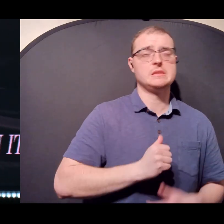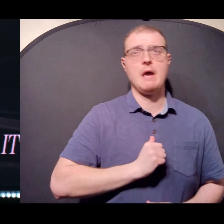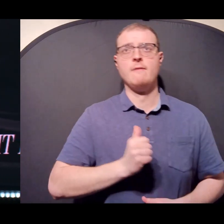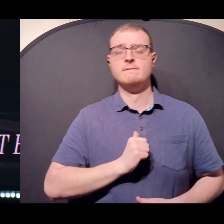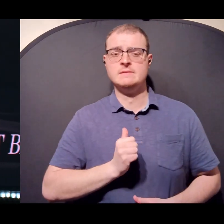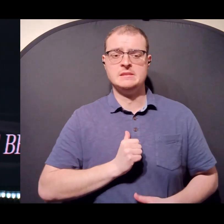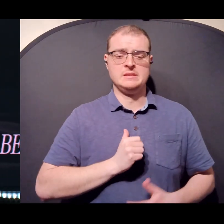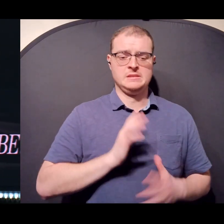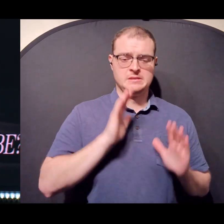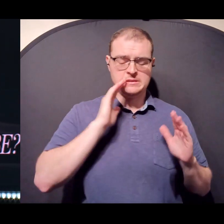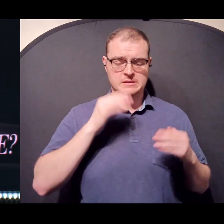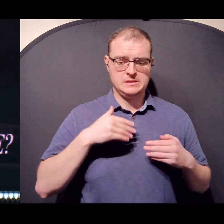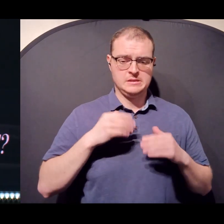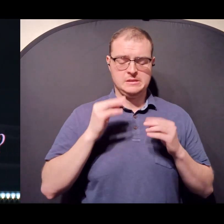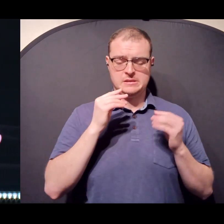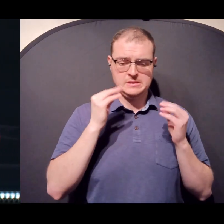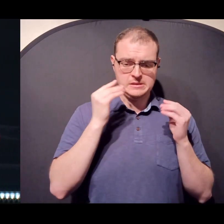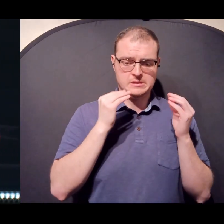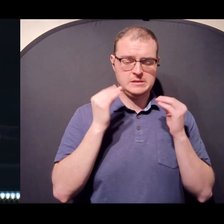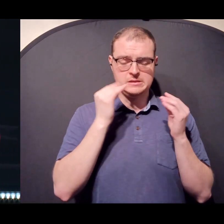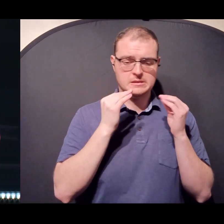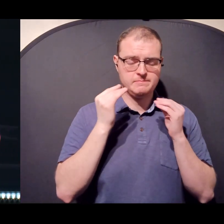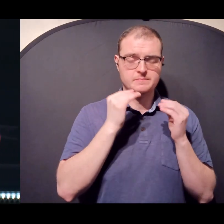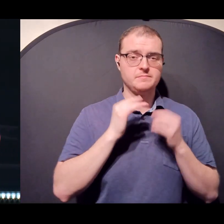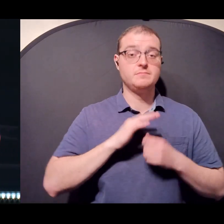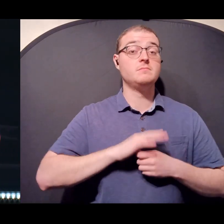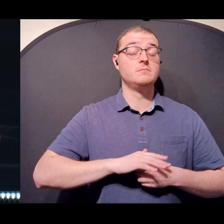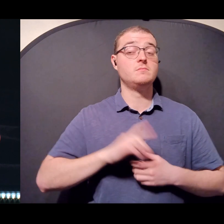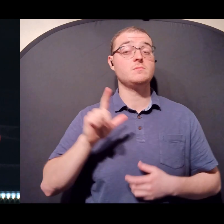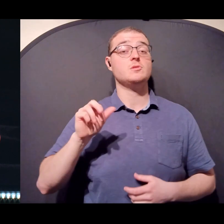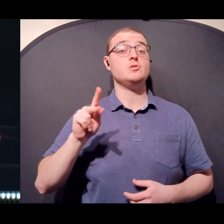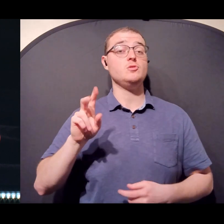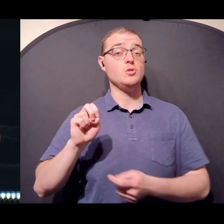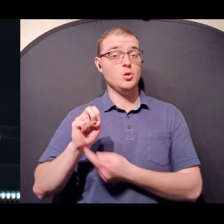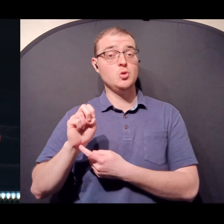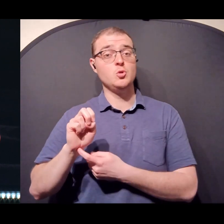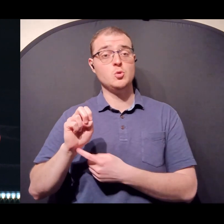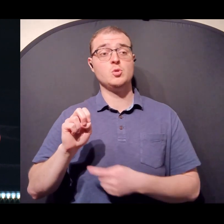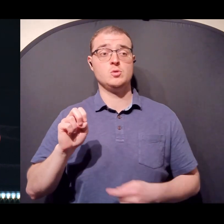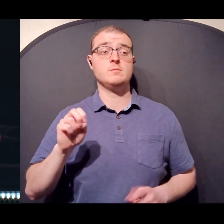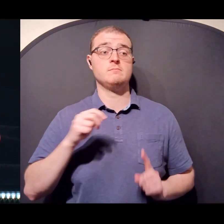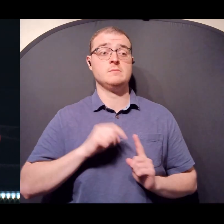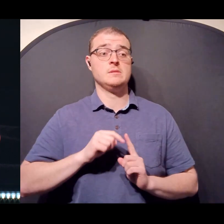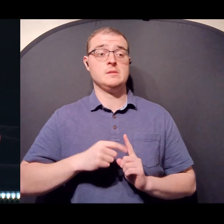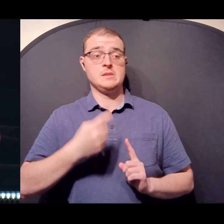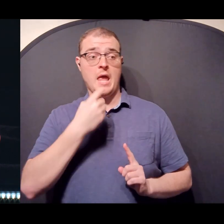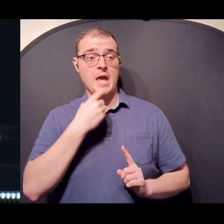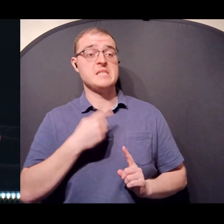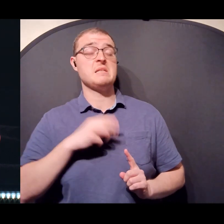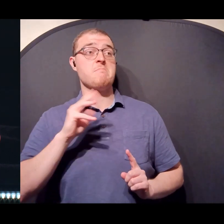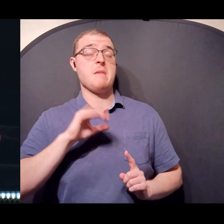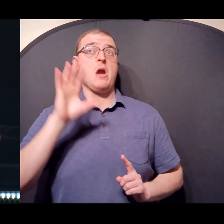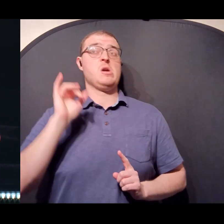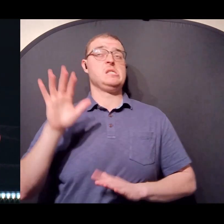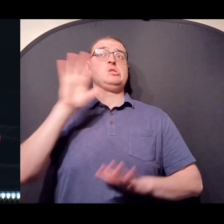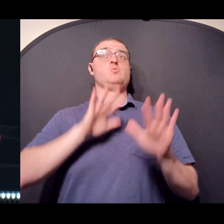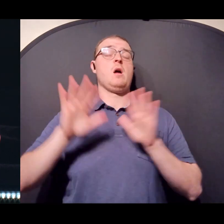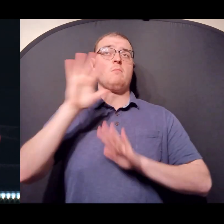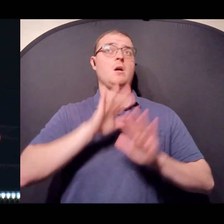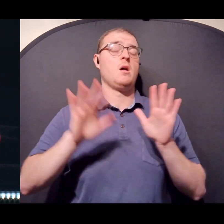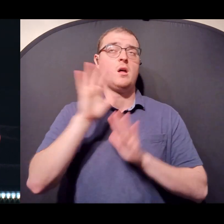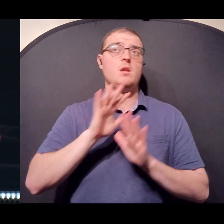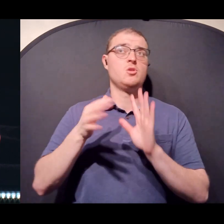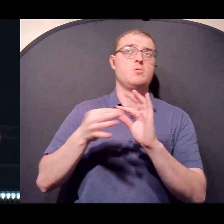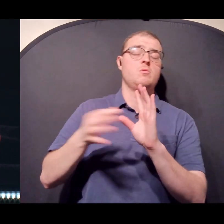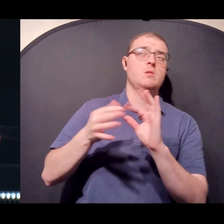I'm filled with myself. In Luke 1:29, Mary was greatly troubled at his words and wondered what